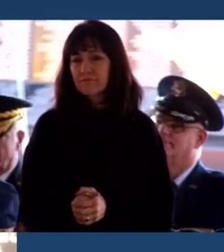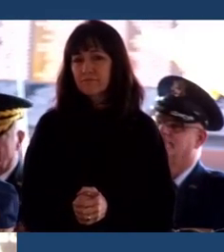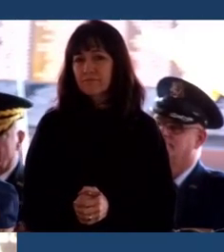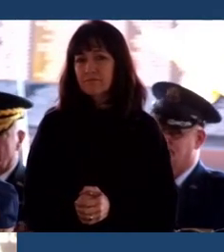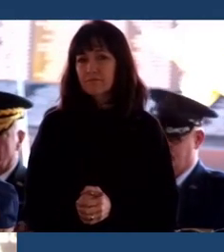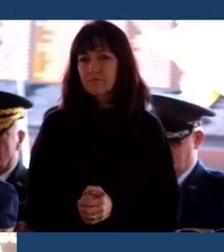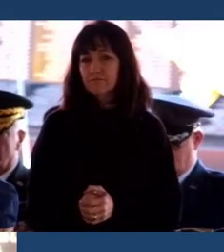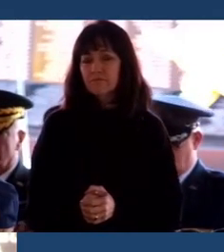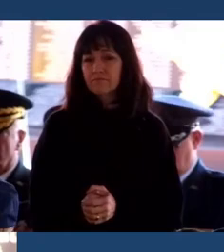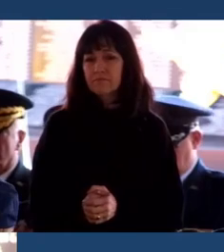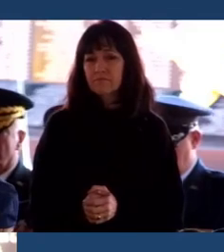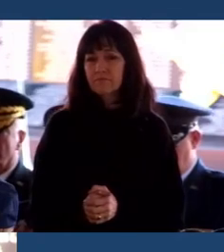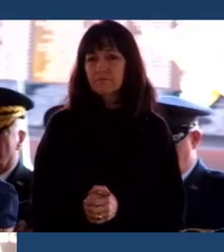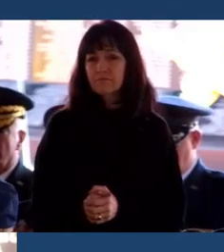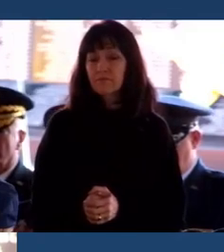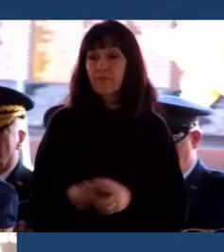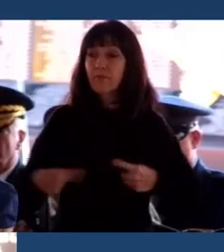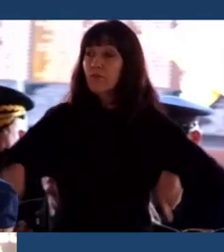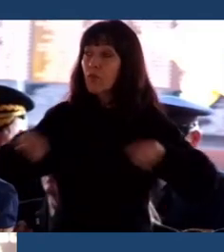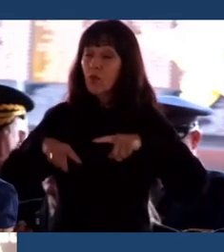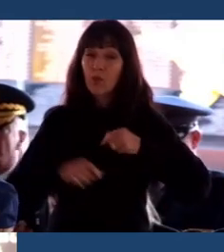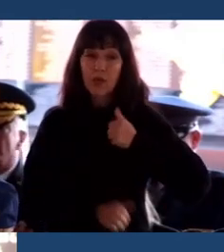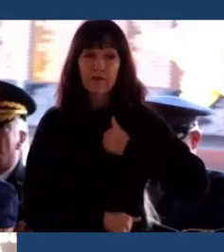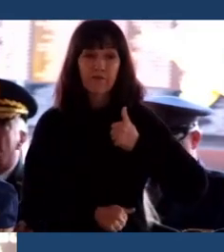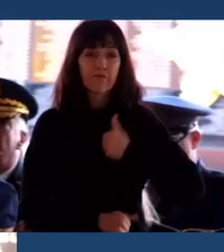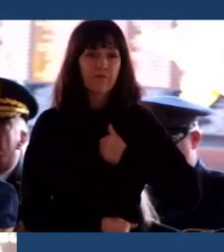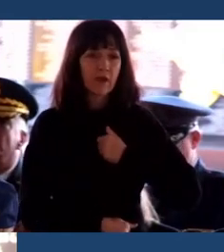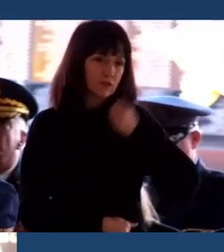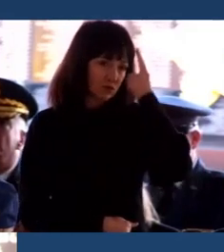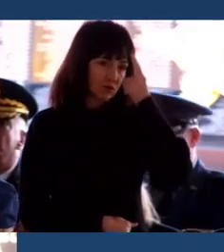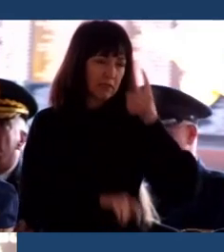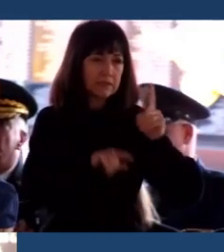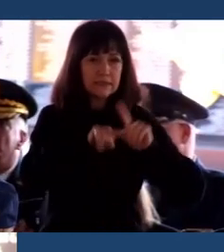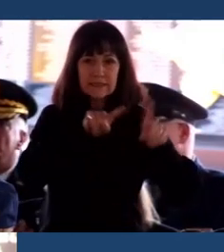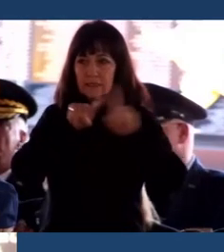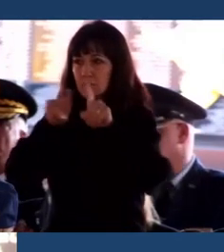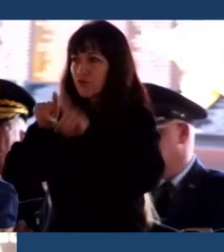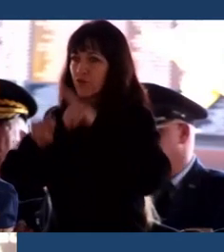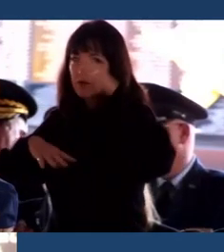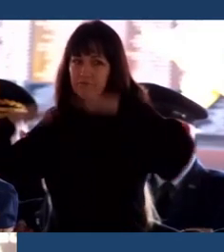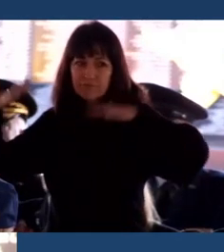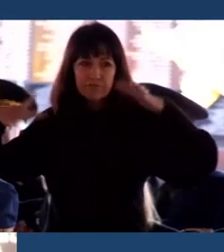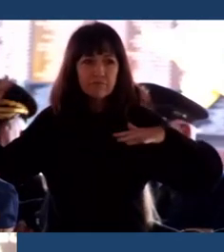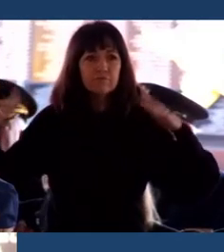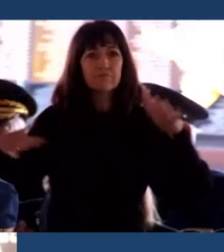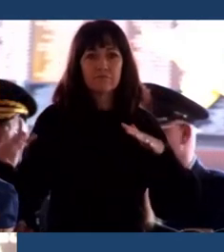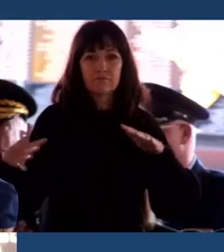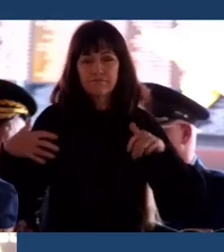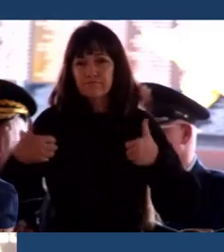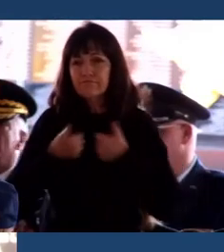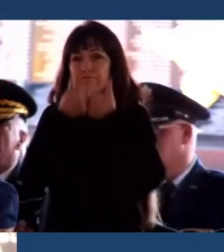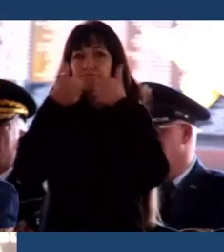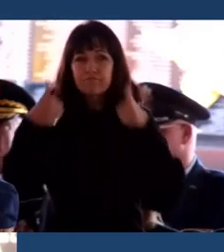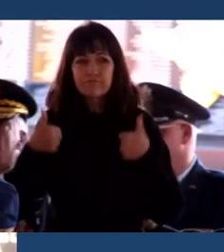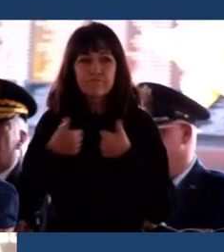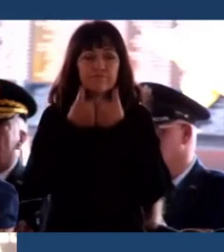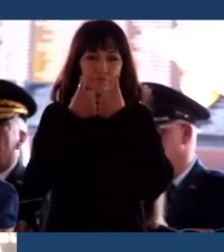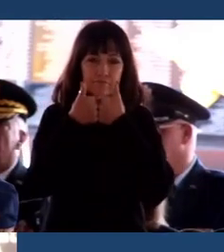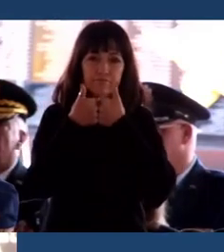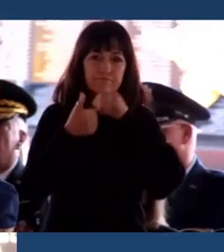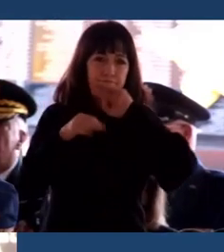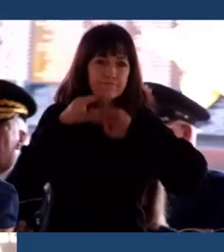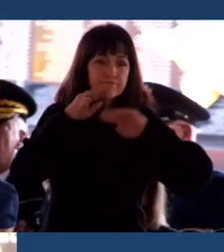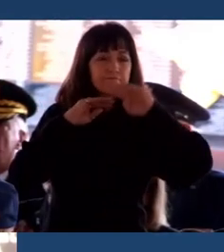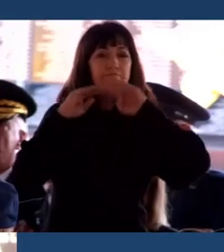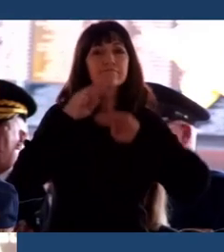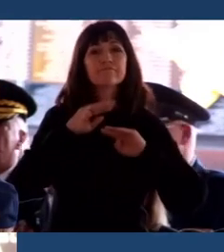We as veterans walk different roads, but we all have faced hard challenges and have made many sacrifices.